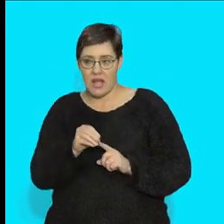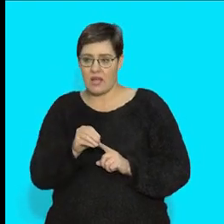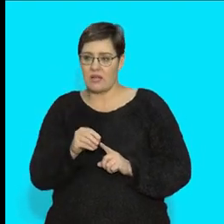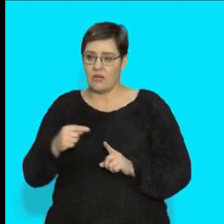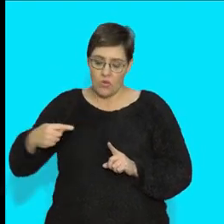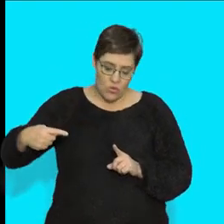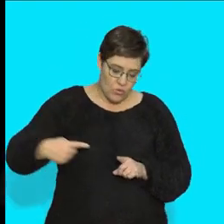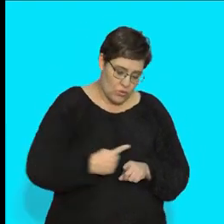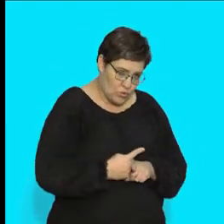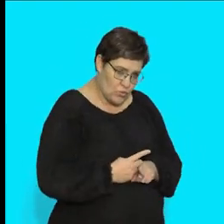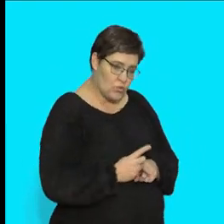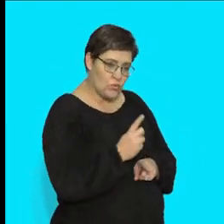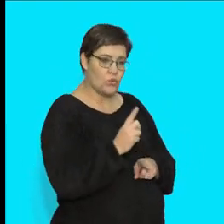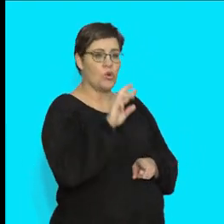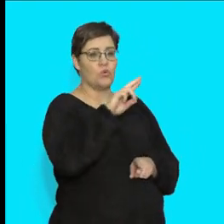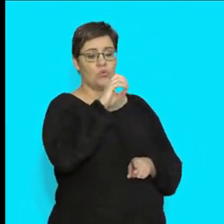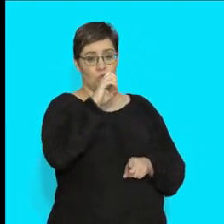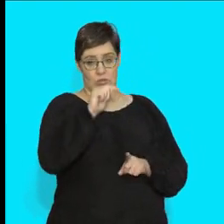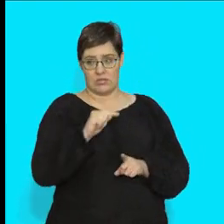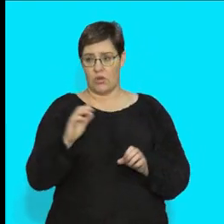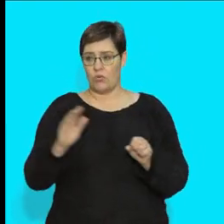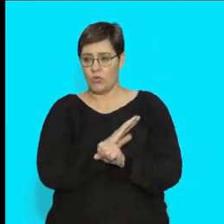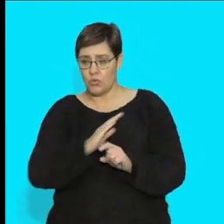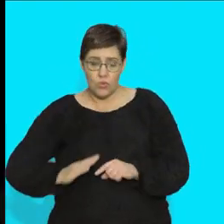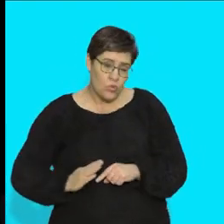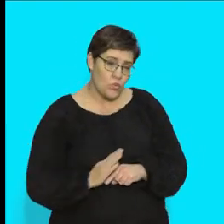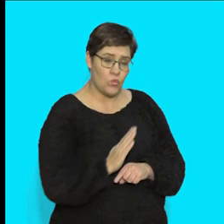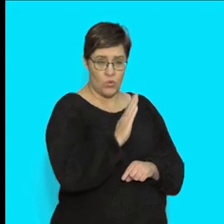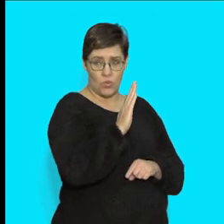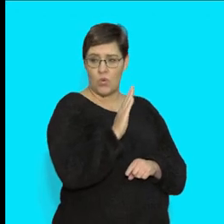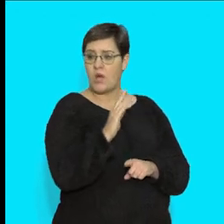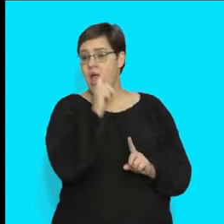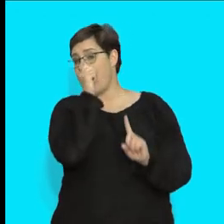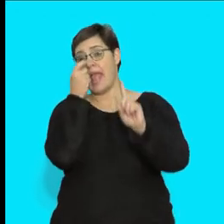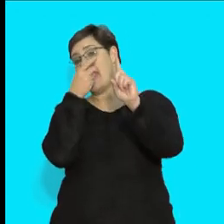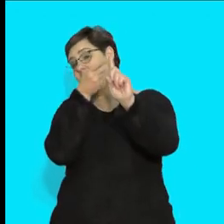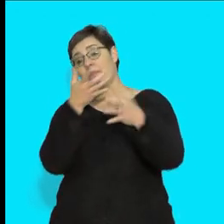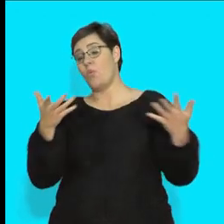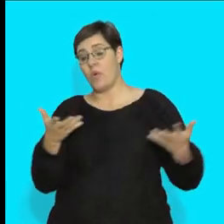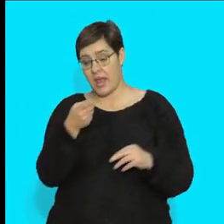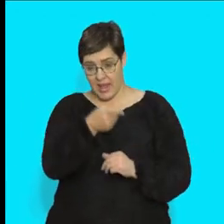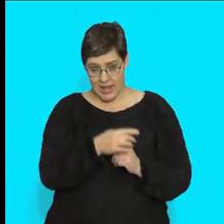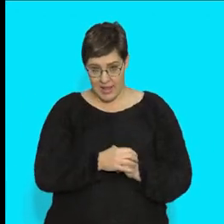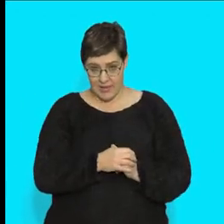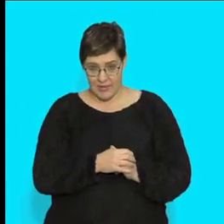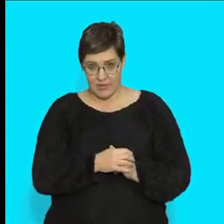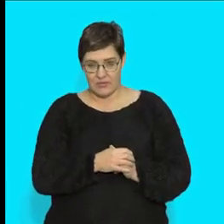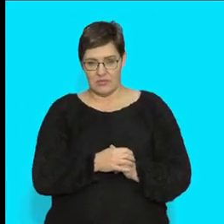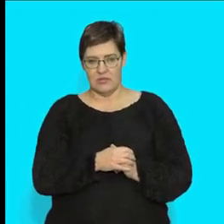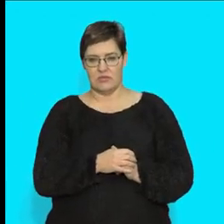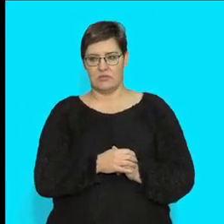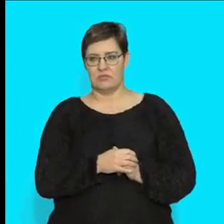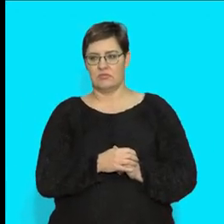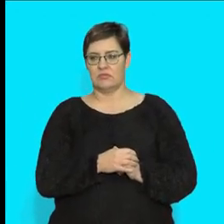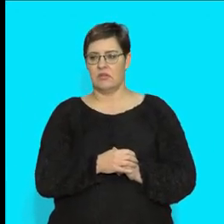throughout the root. Where is the water aiming for? The water is aiming for, like a treasure